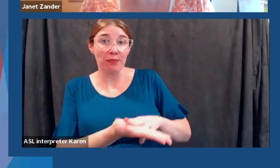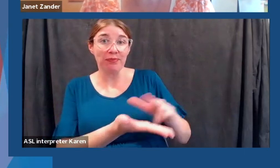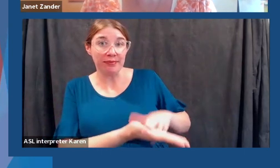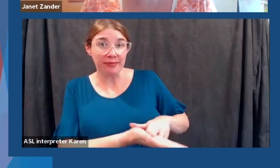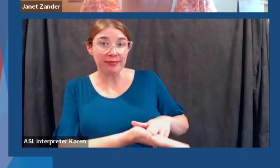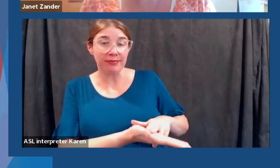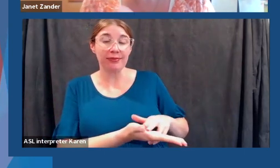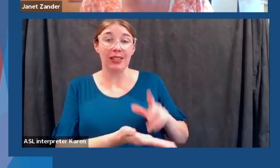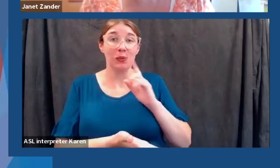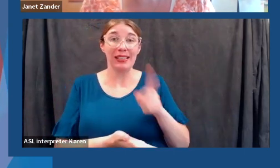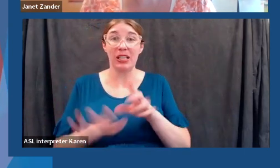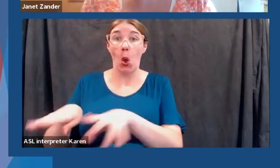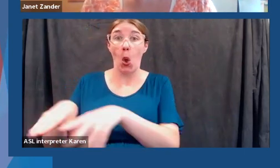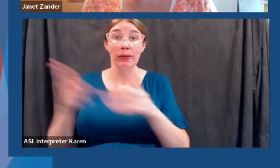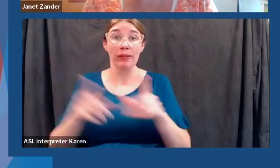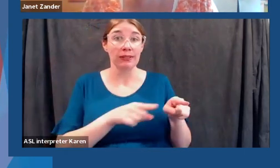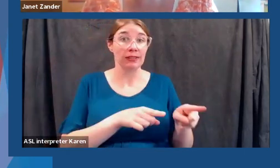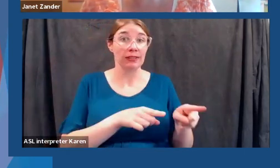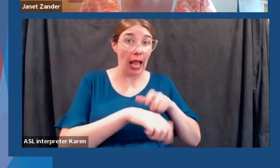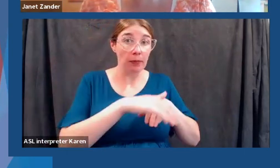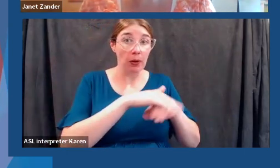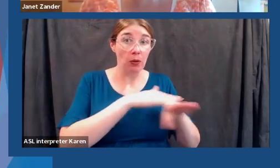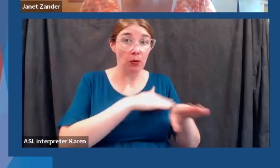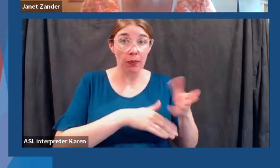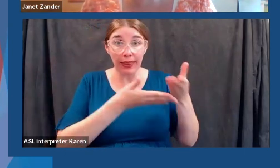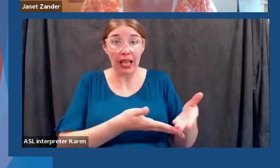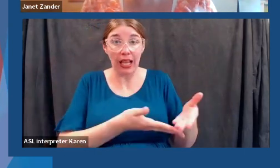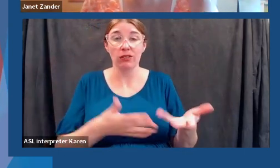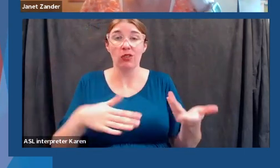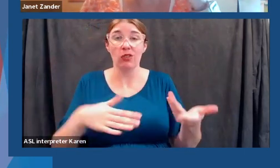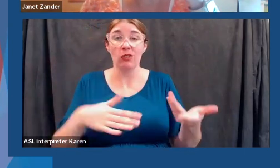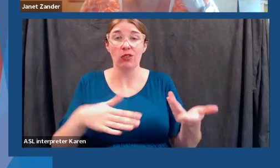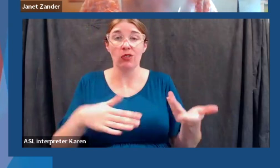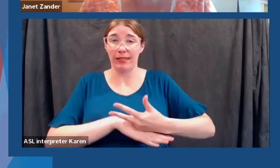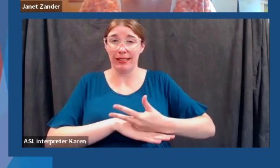3 days. So many of the special voting deputies, particularly those who